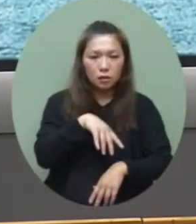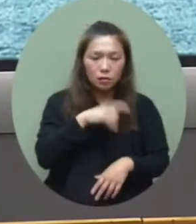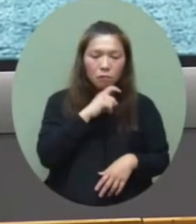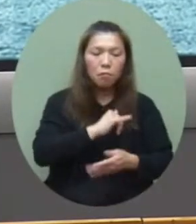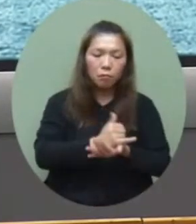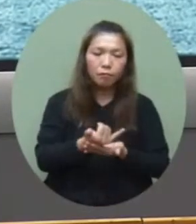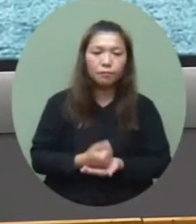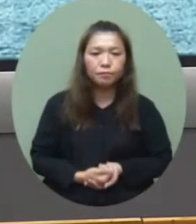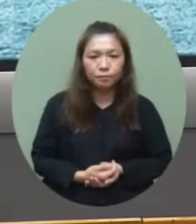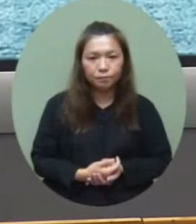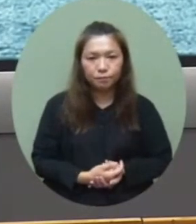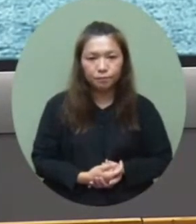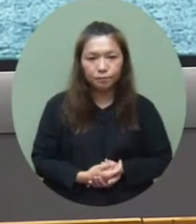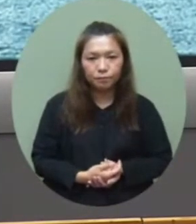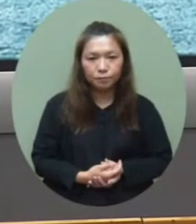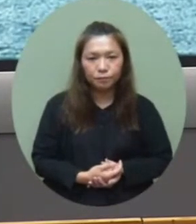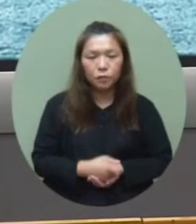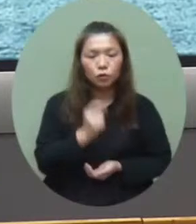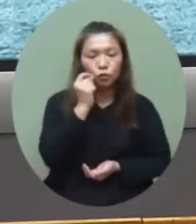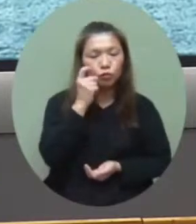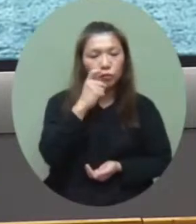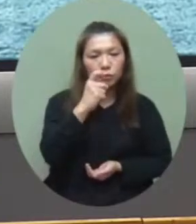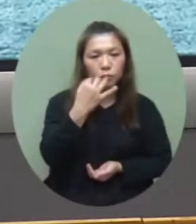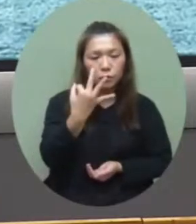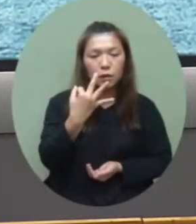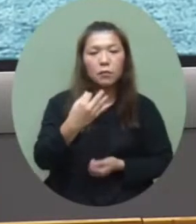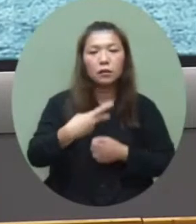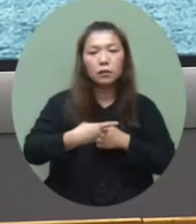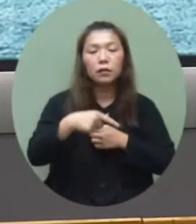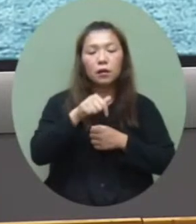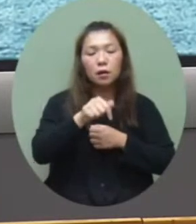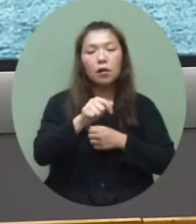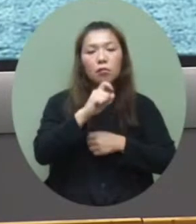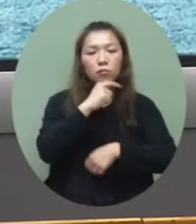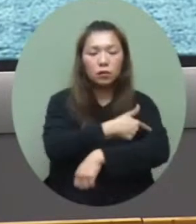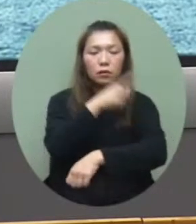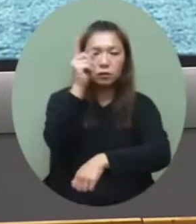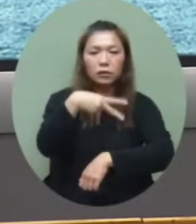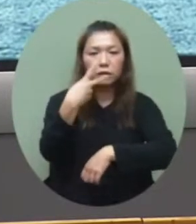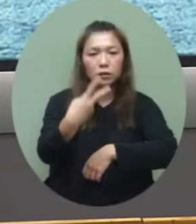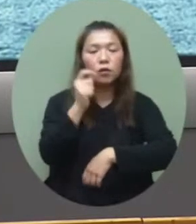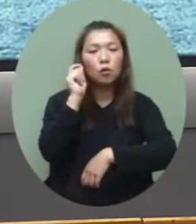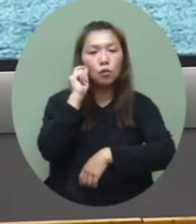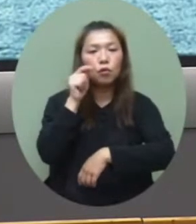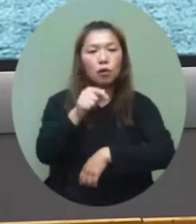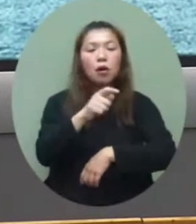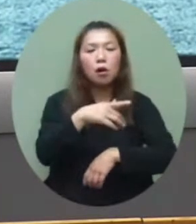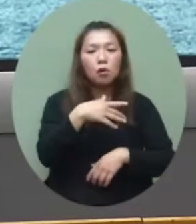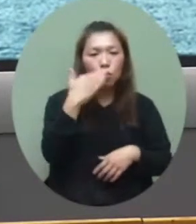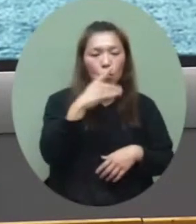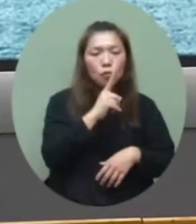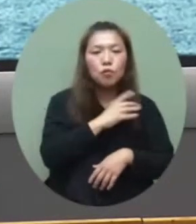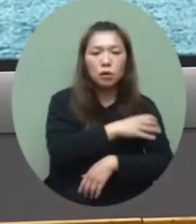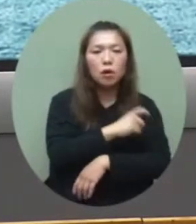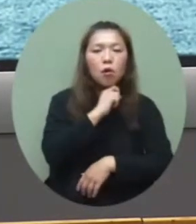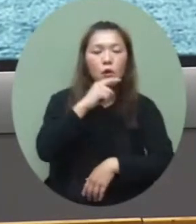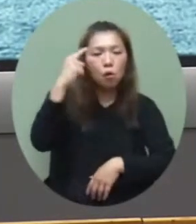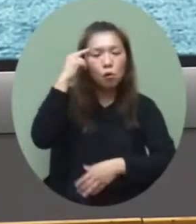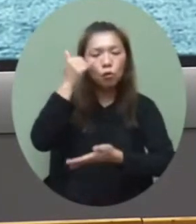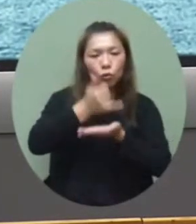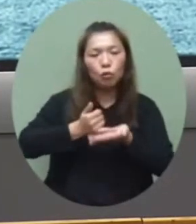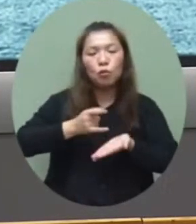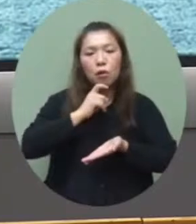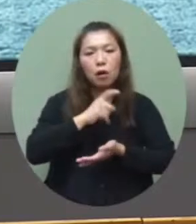on the 19th of July, he passed away at 23:45 hours. The second patient, a 93-year-old female